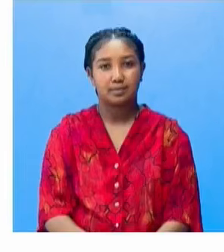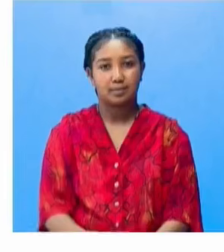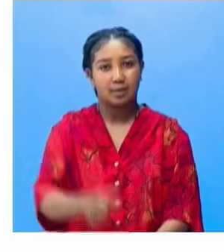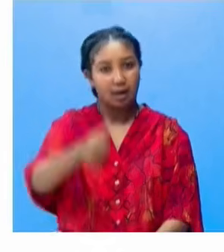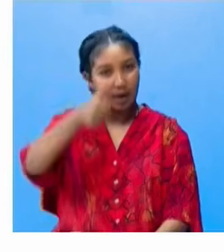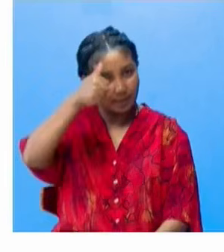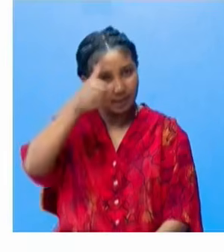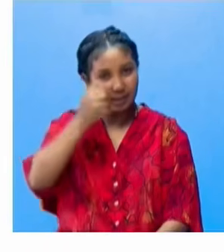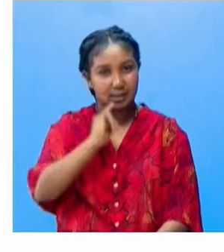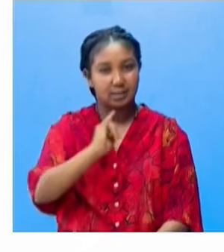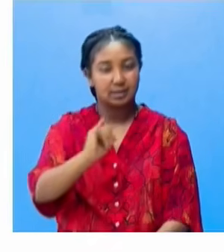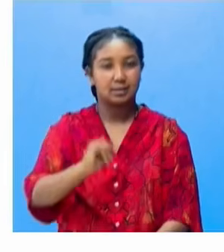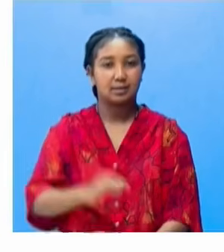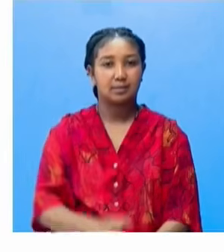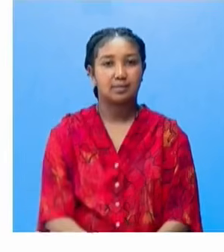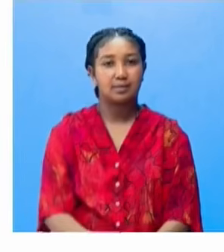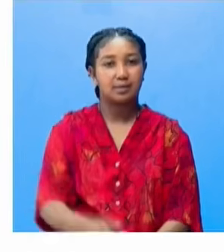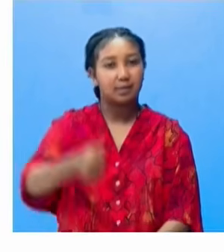is